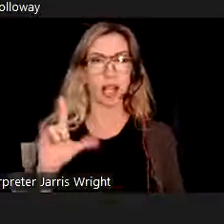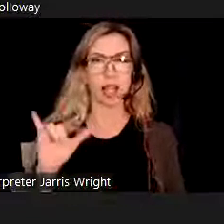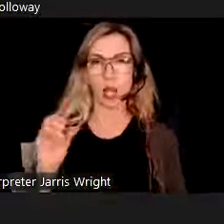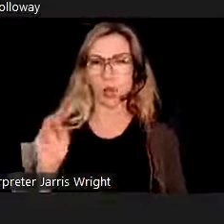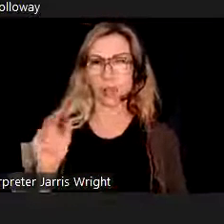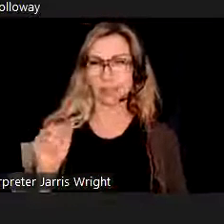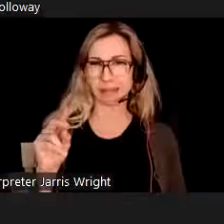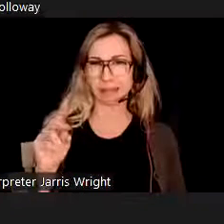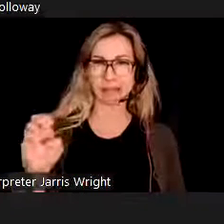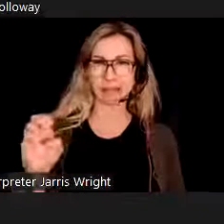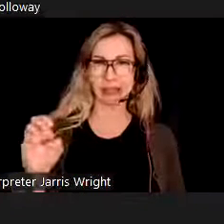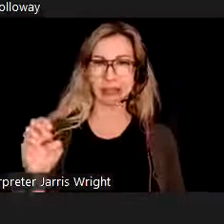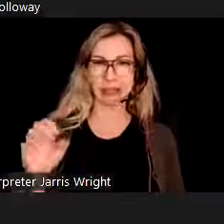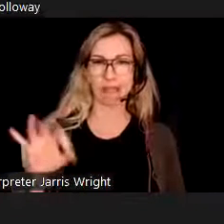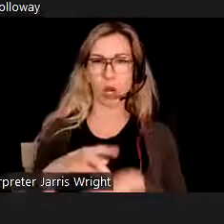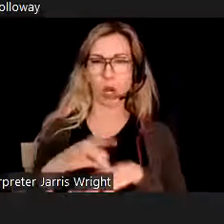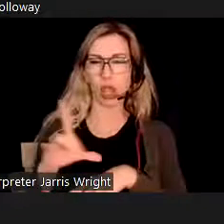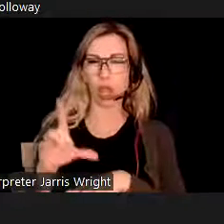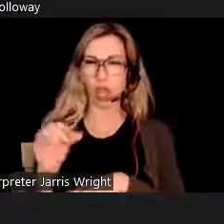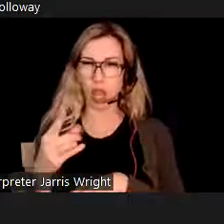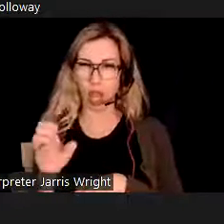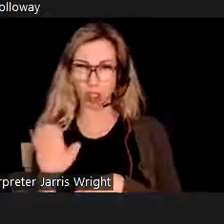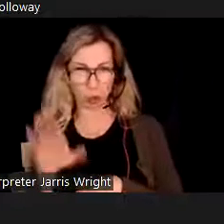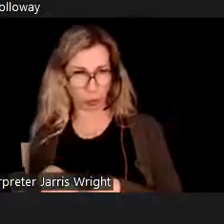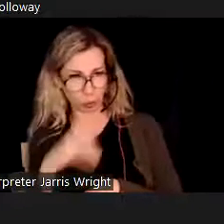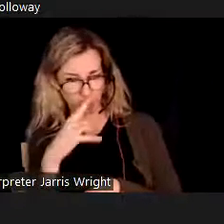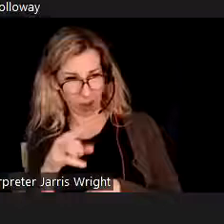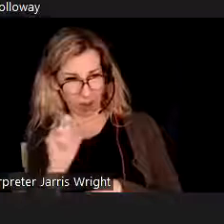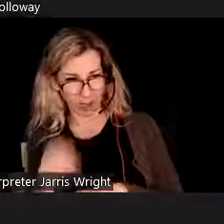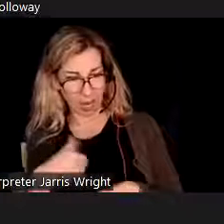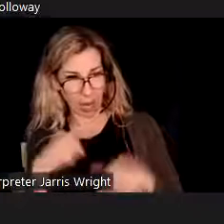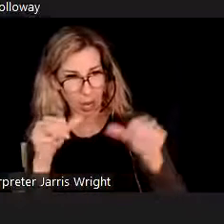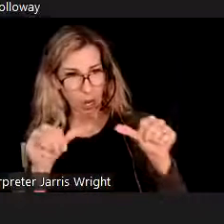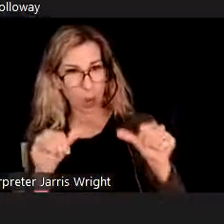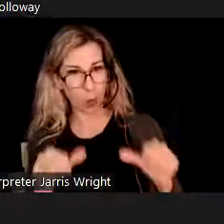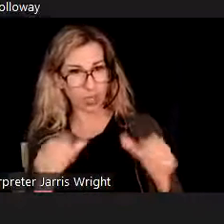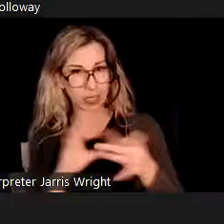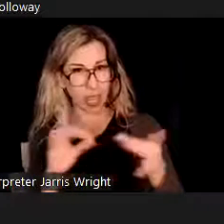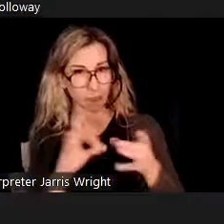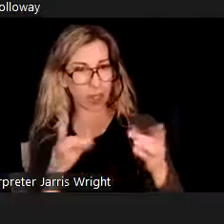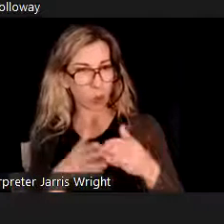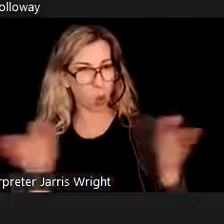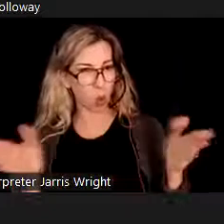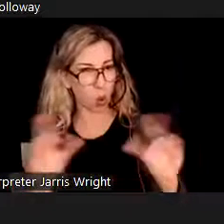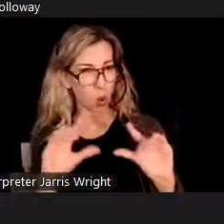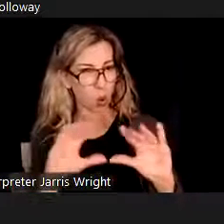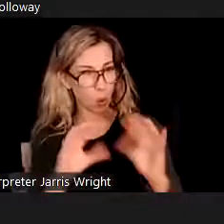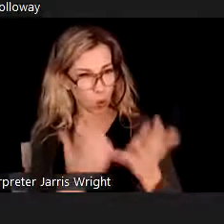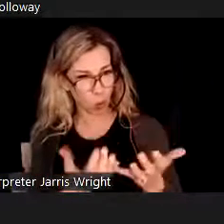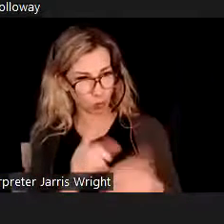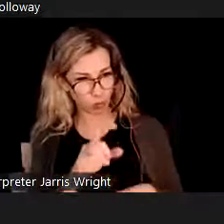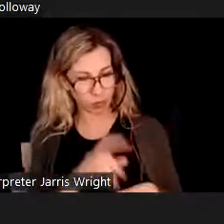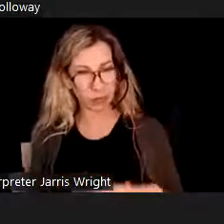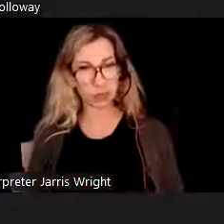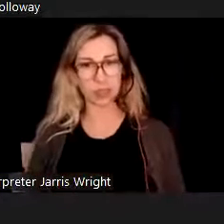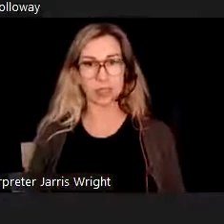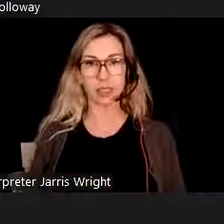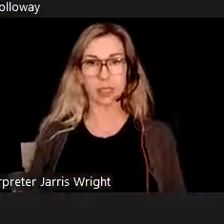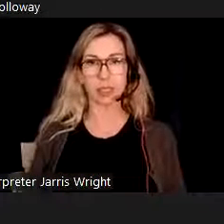of Earth Lodge, may I post your comment to the entire group? Maybe you meant to.